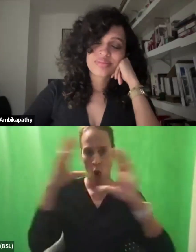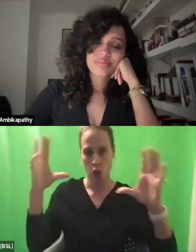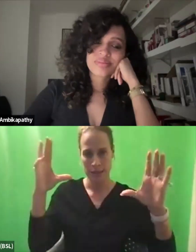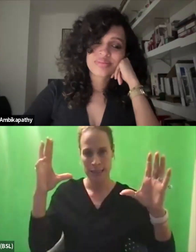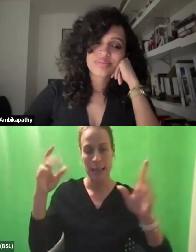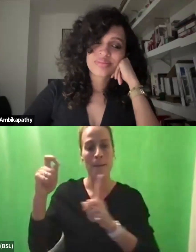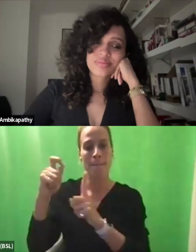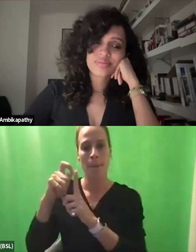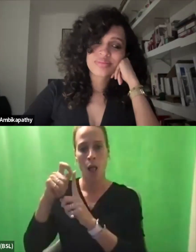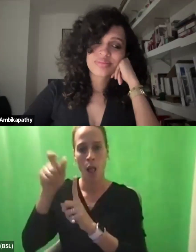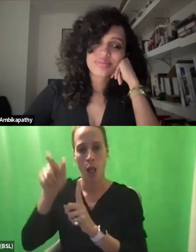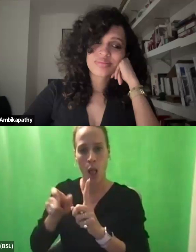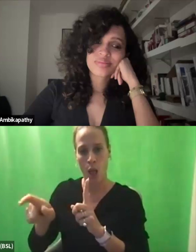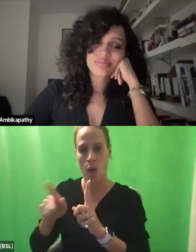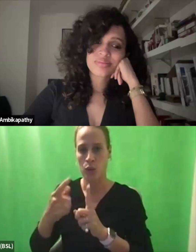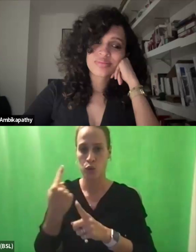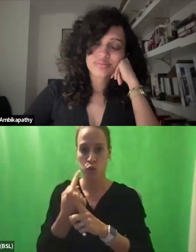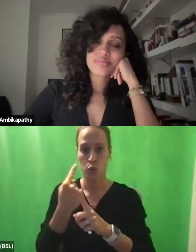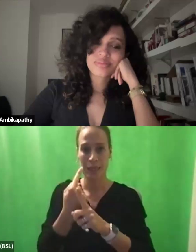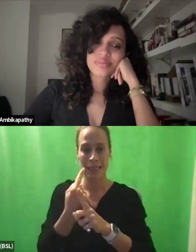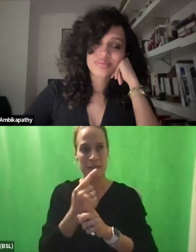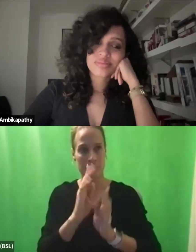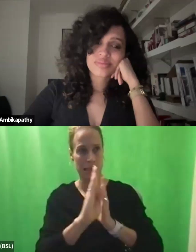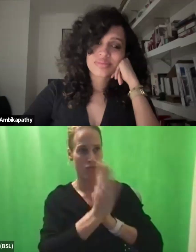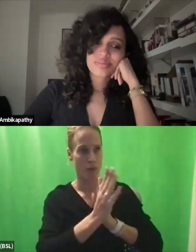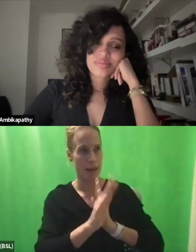Polo speaking directly to the future.